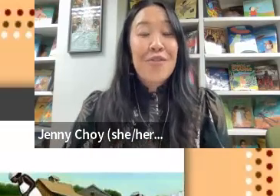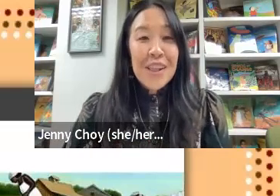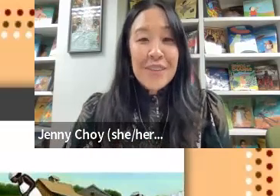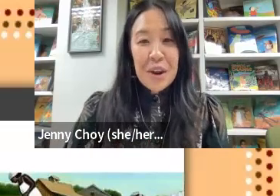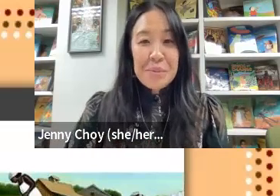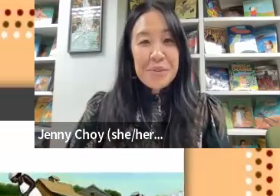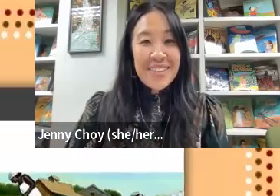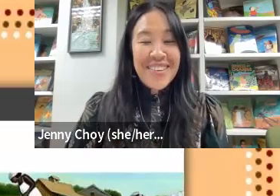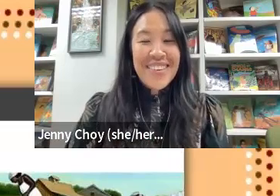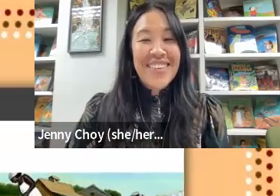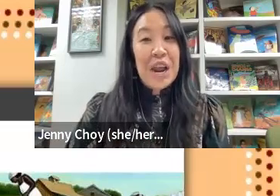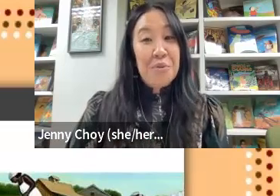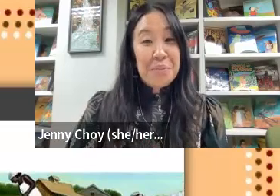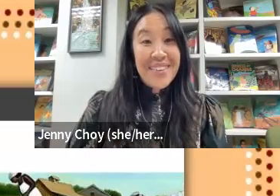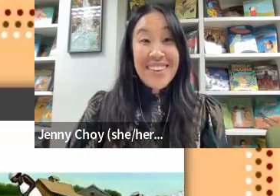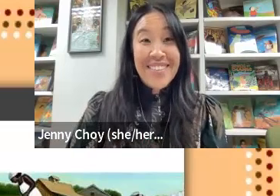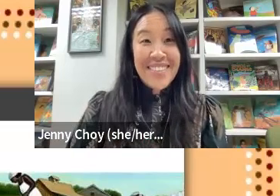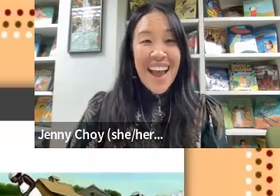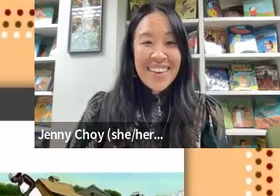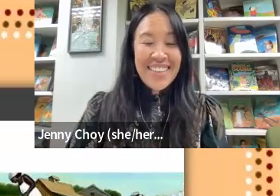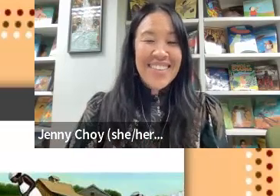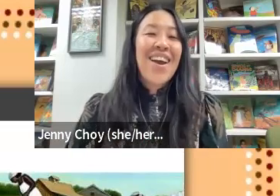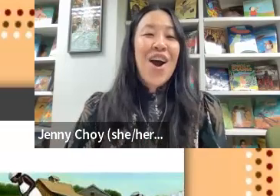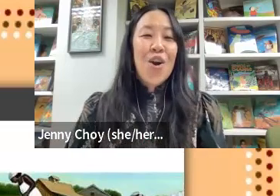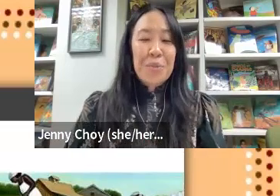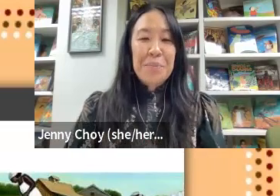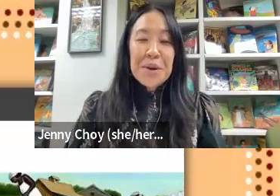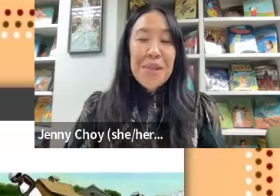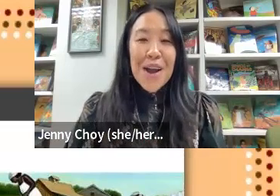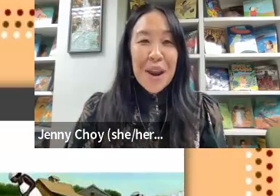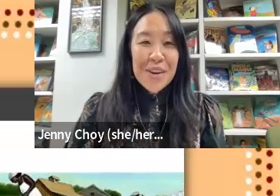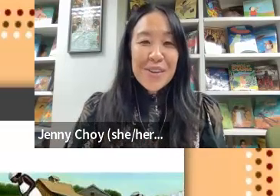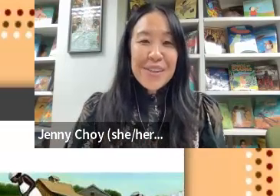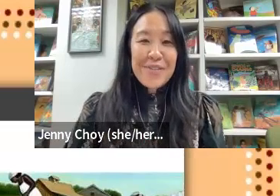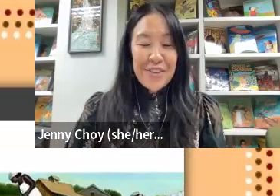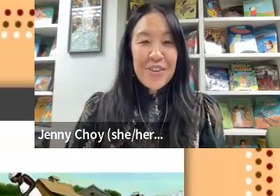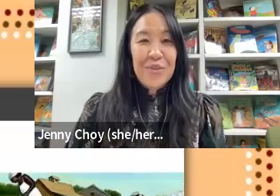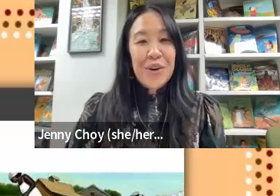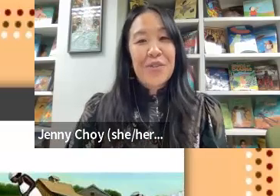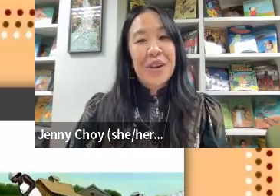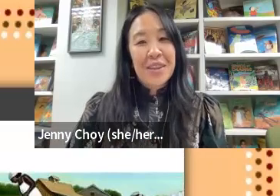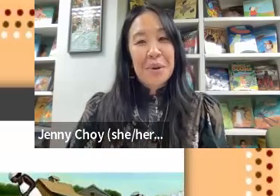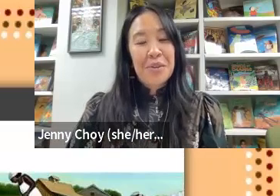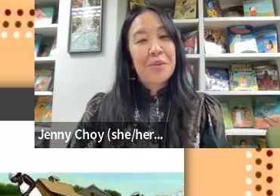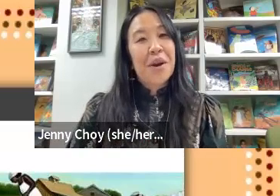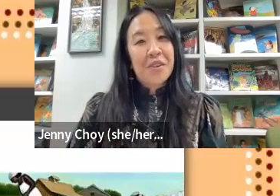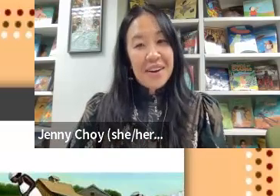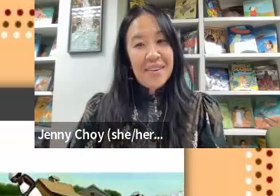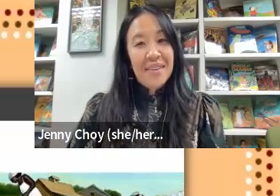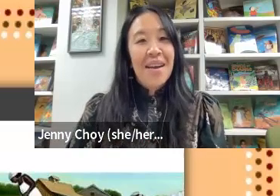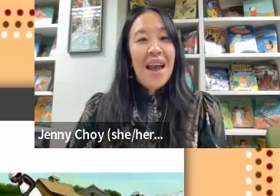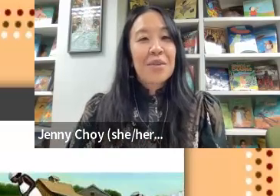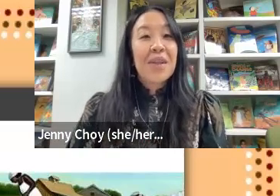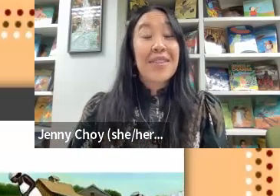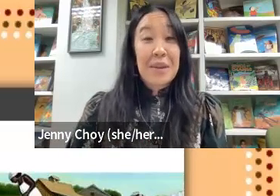chock full of incredible resources like our robust teacher's guides. Our open book blog regularly features wonderful guest posts from our